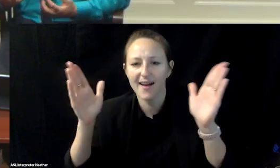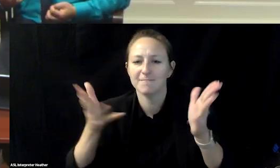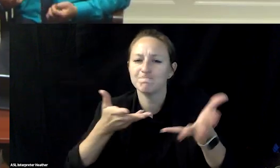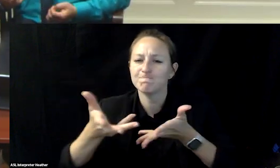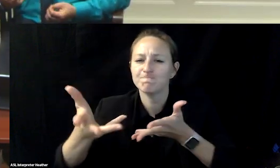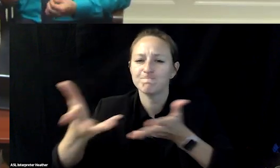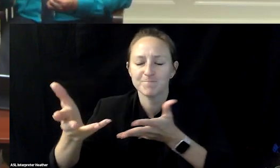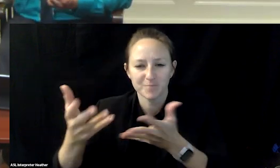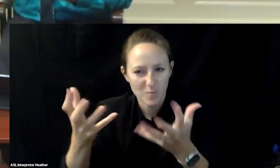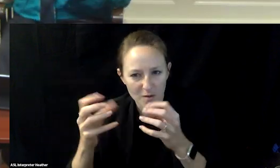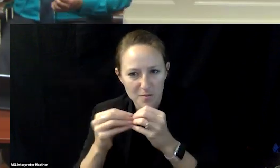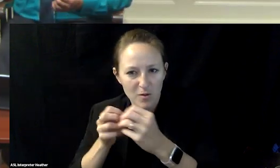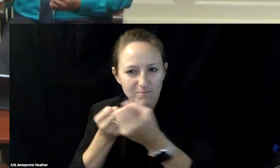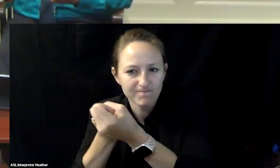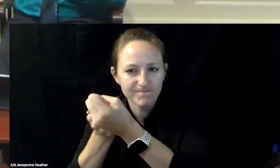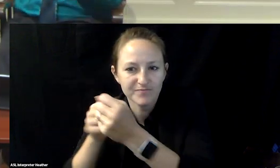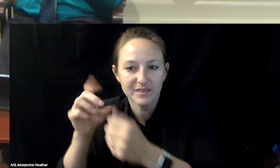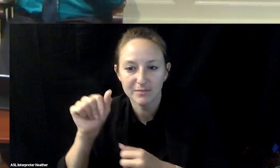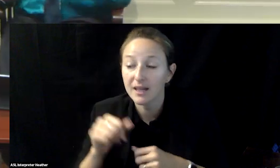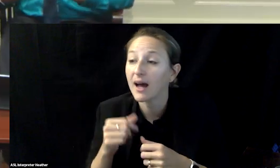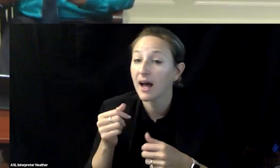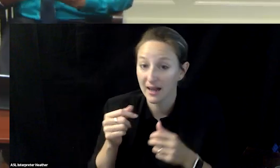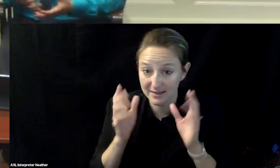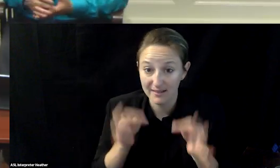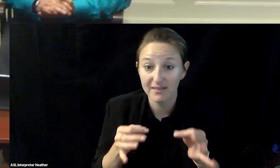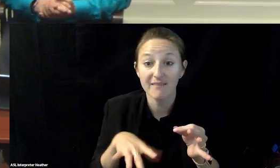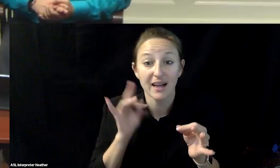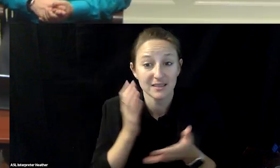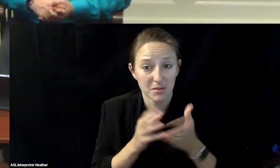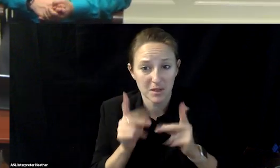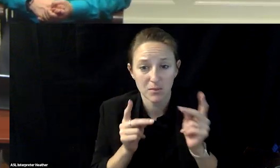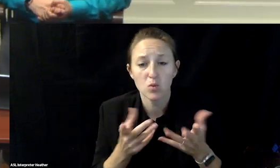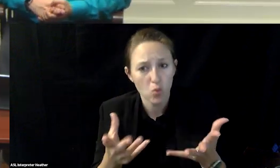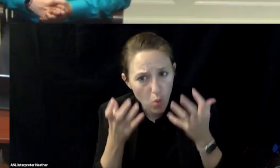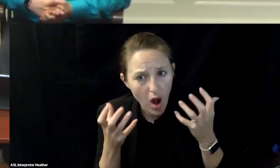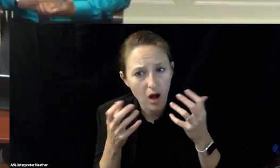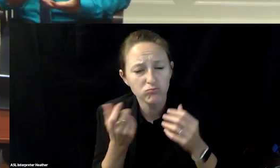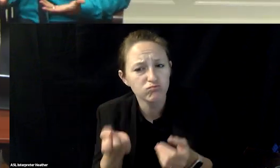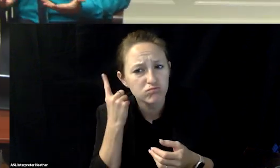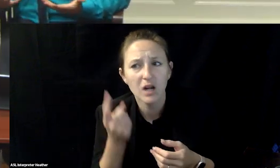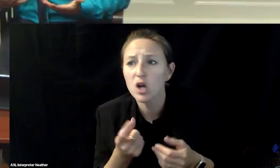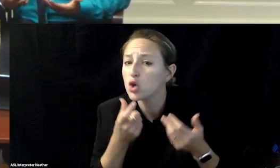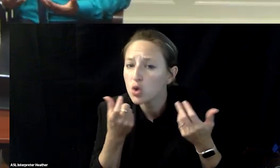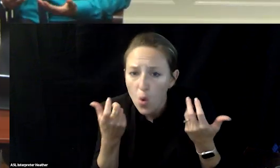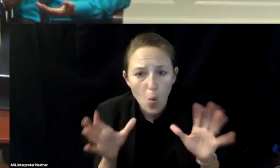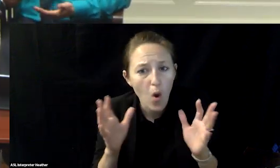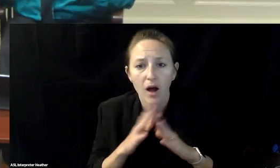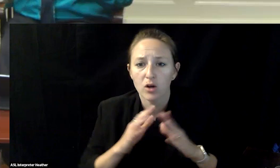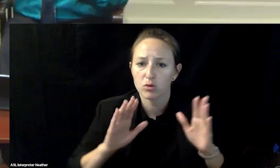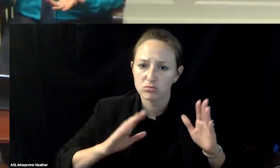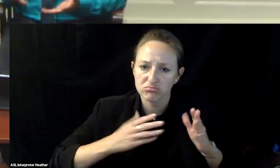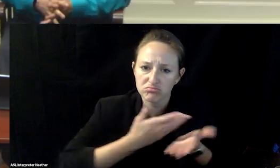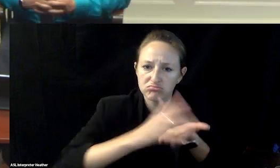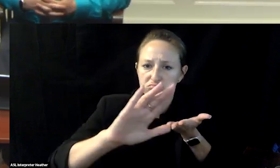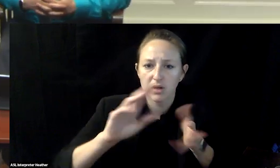lot of people, they want to understand or don't want to intentionally exclude folks once they learn that they may